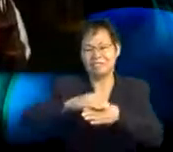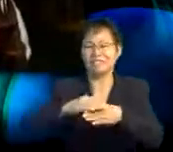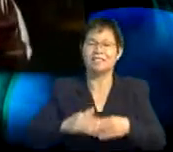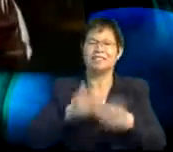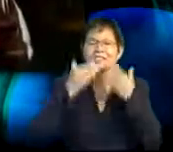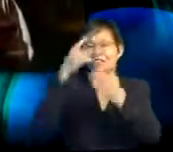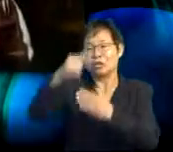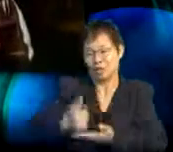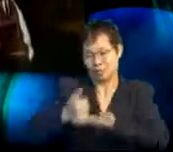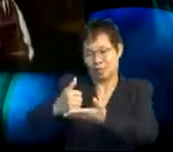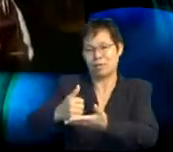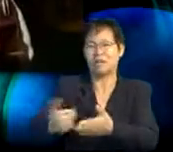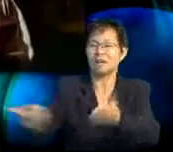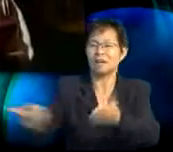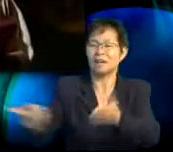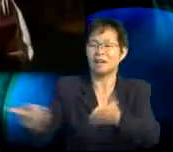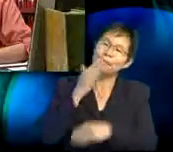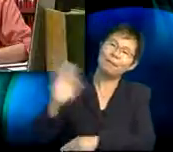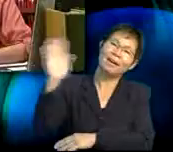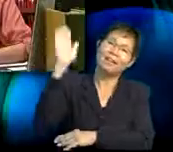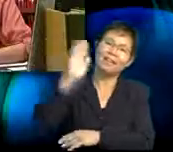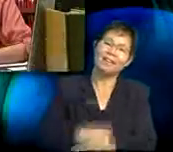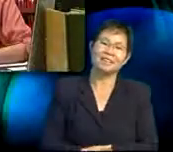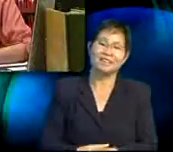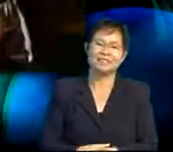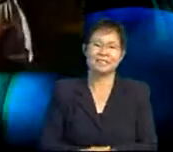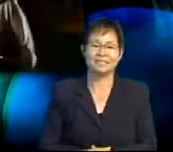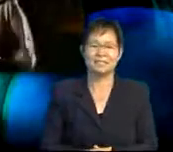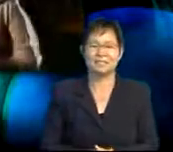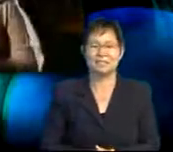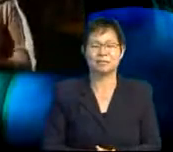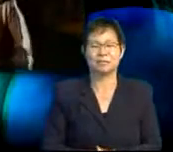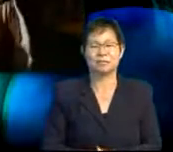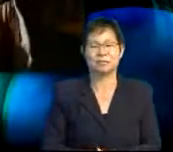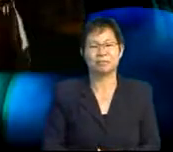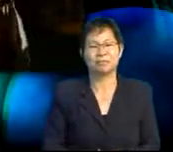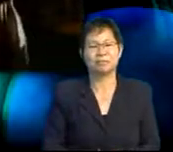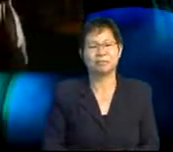again. Bye. Bye.